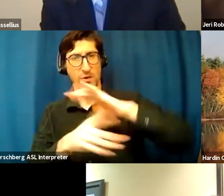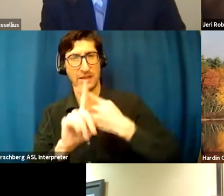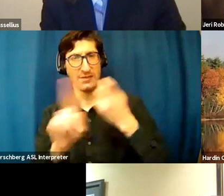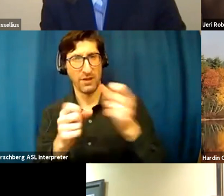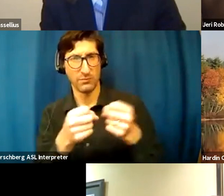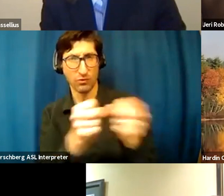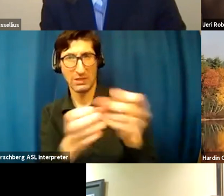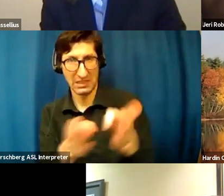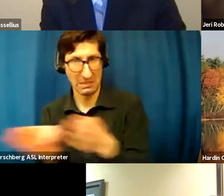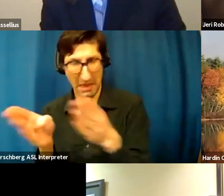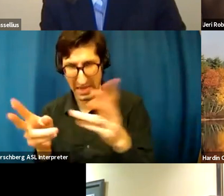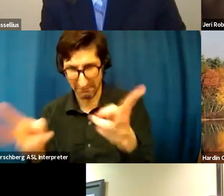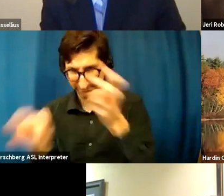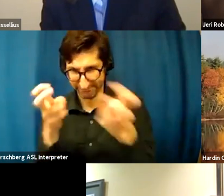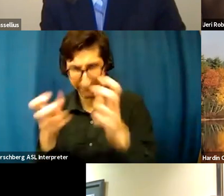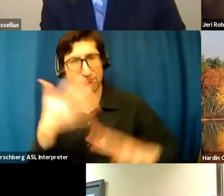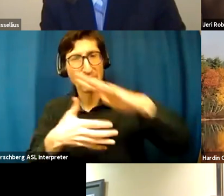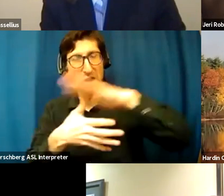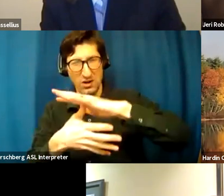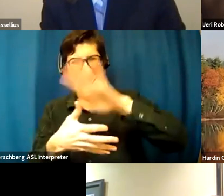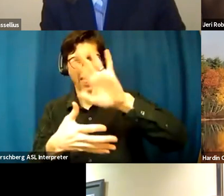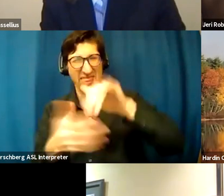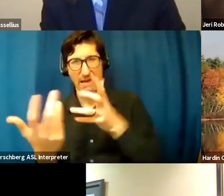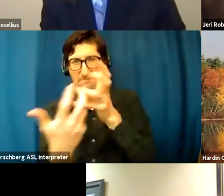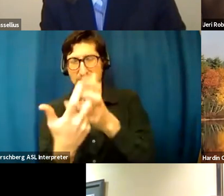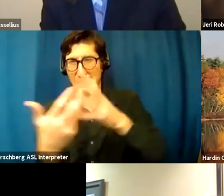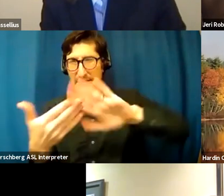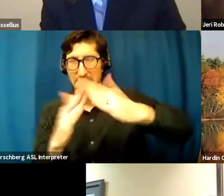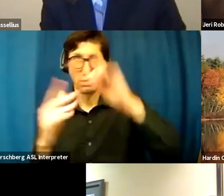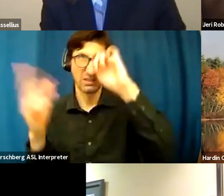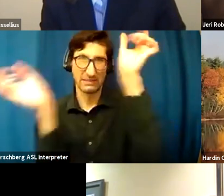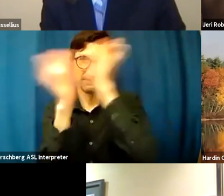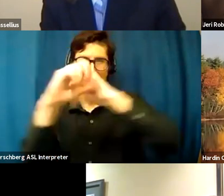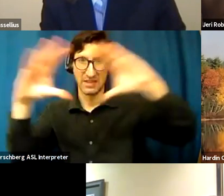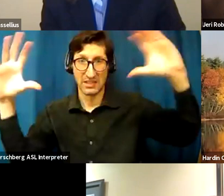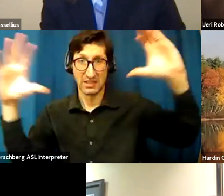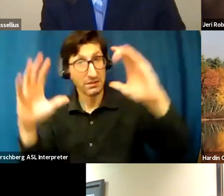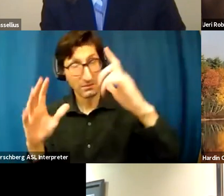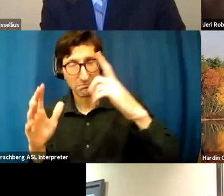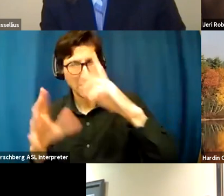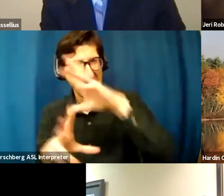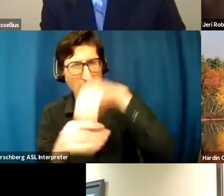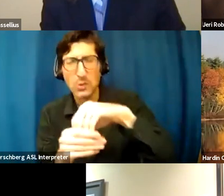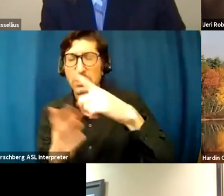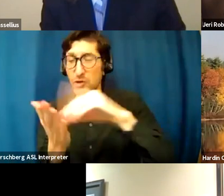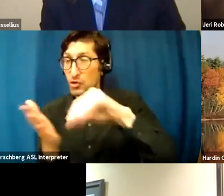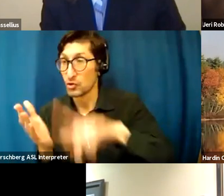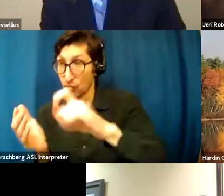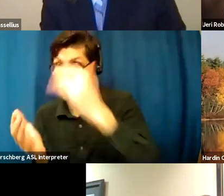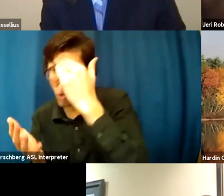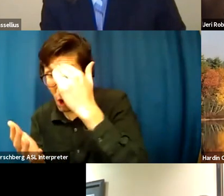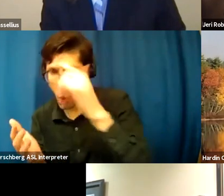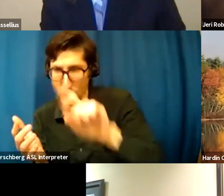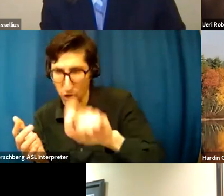plan that represent the community's vision for what students should know and be able to do. We call